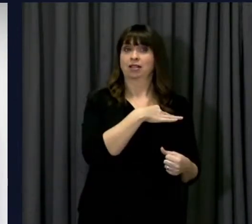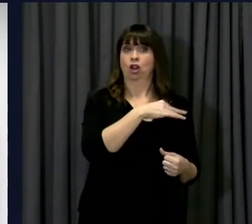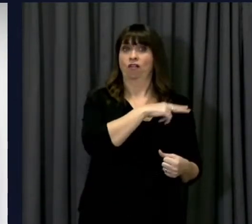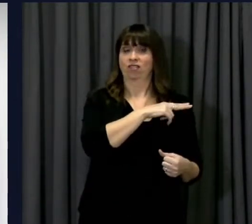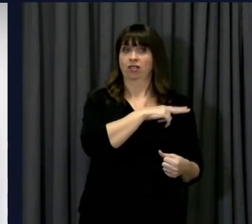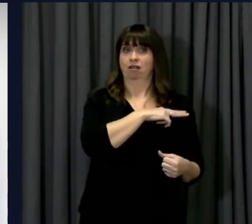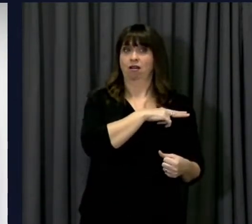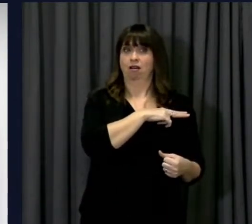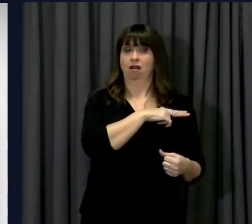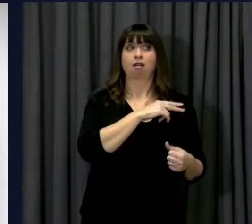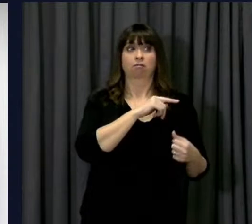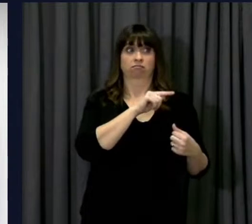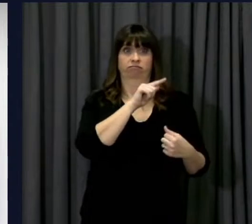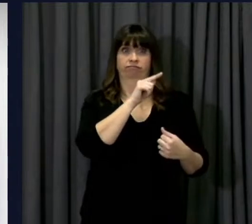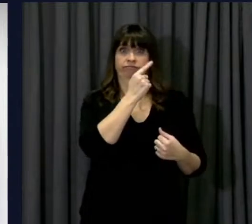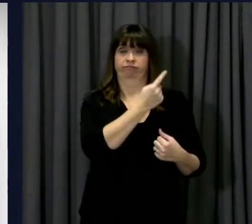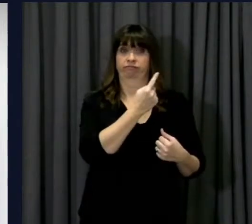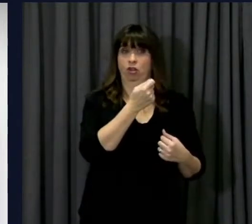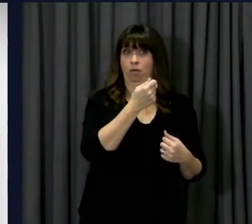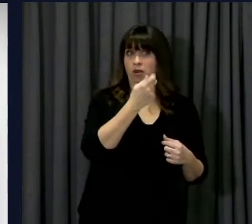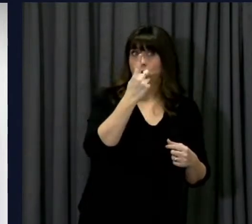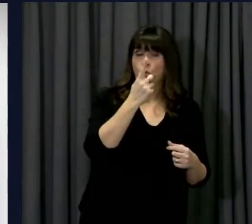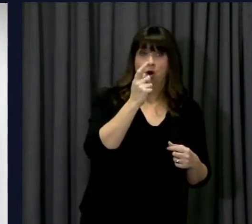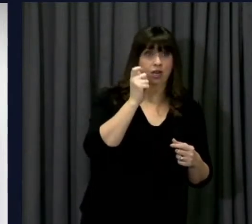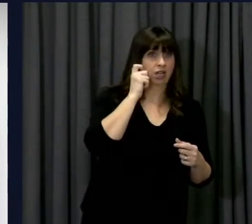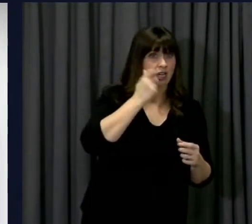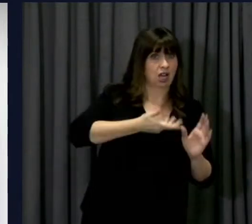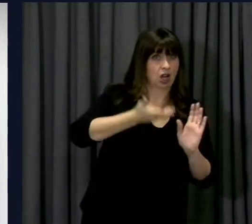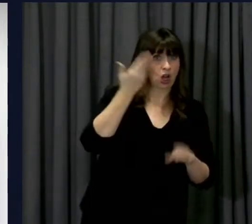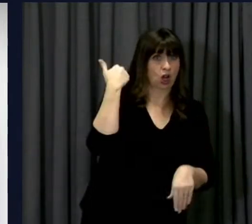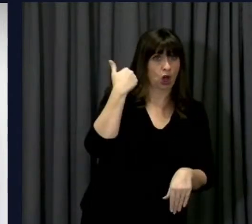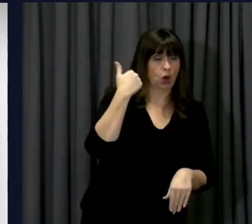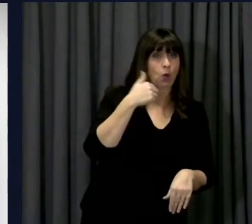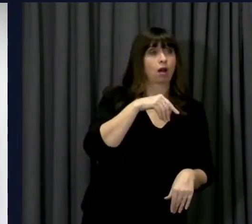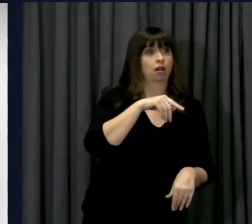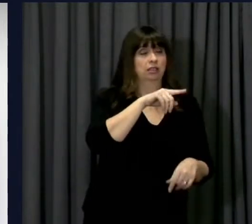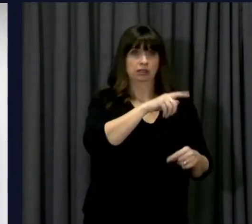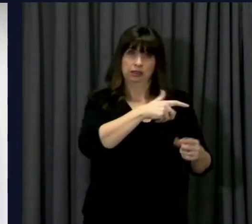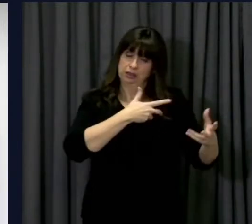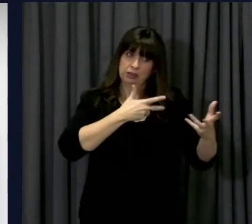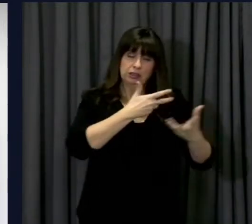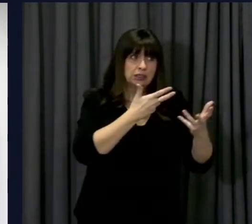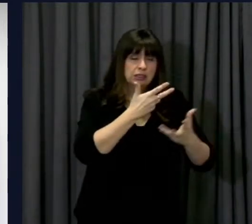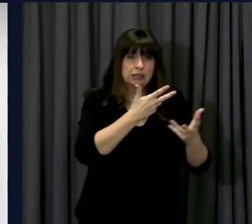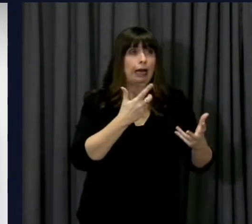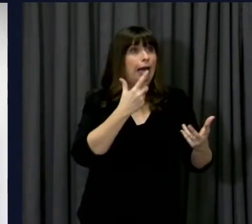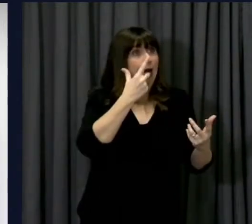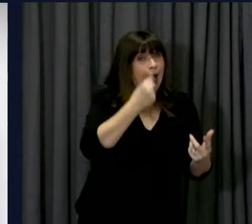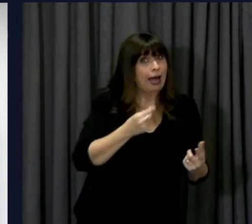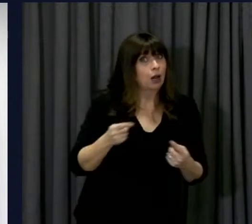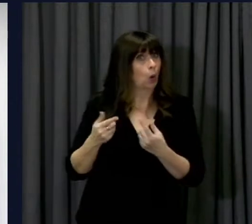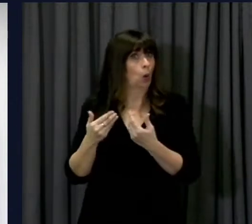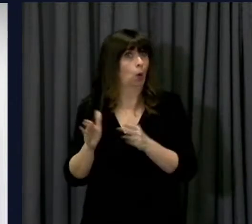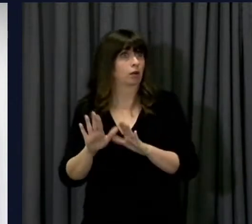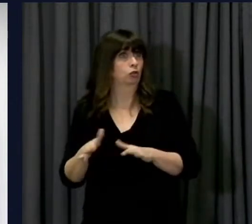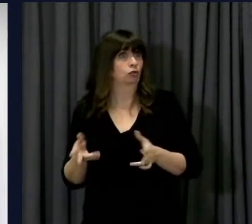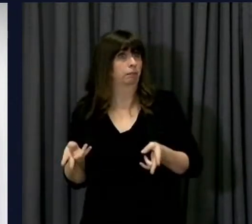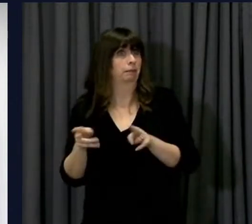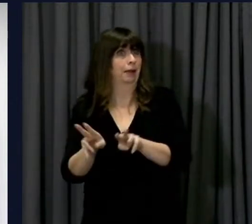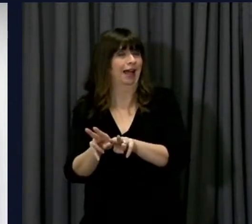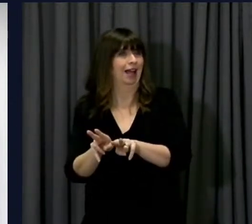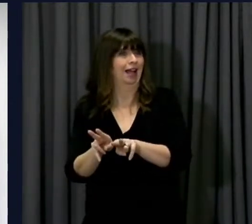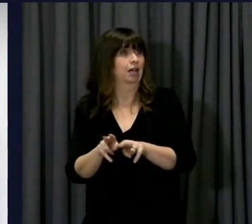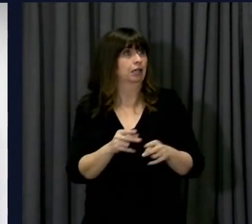very start of the pandemic, nearly a year ago, and is absolutely part of what we turn our minds to every time we